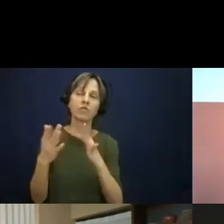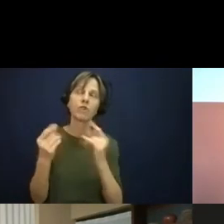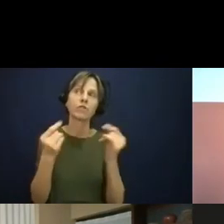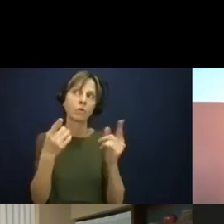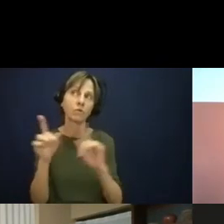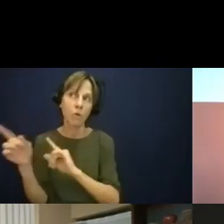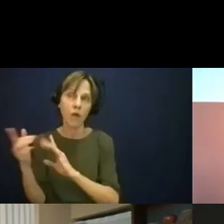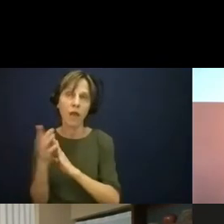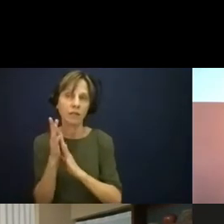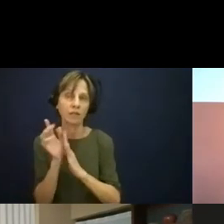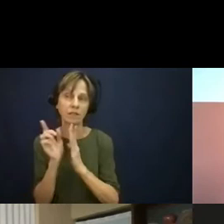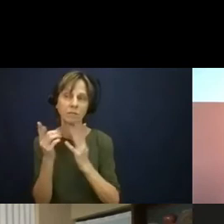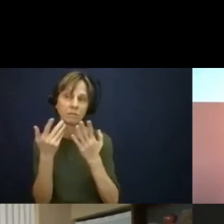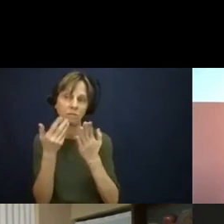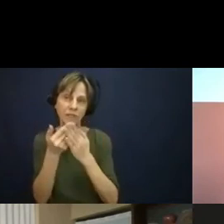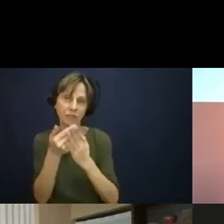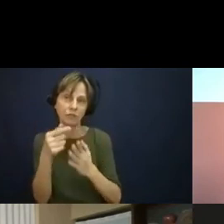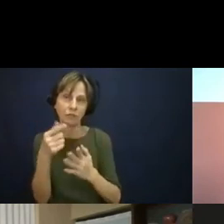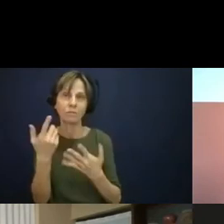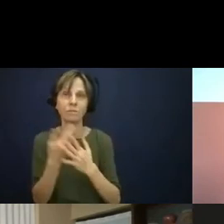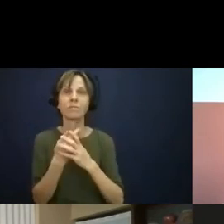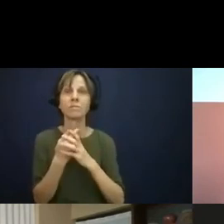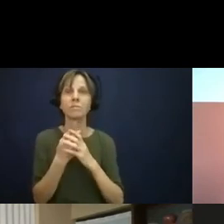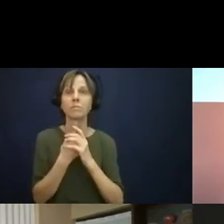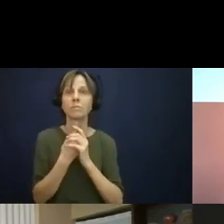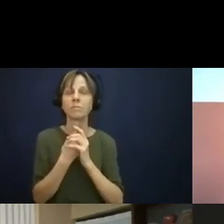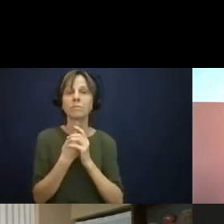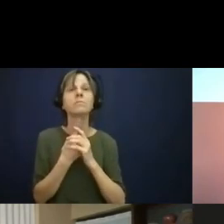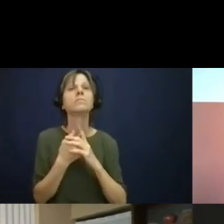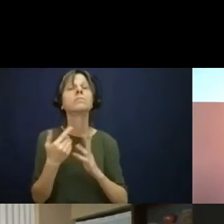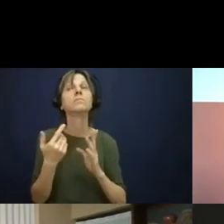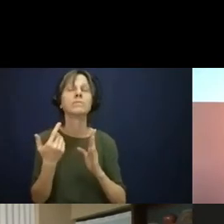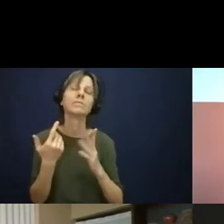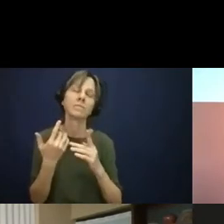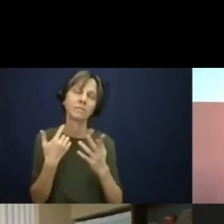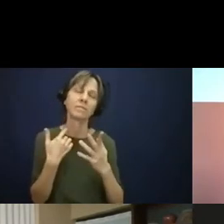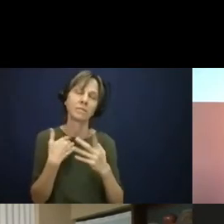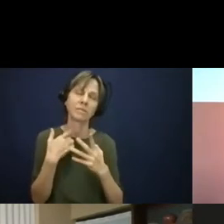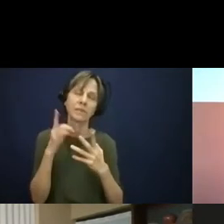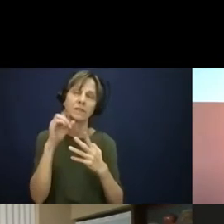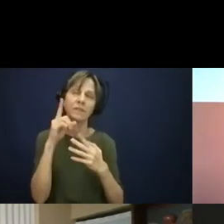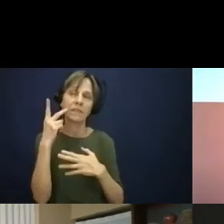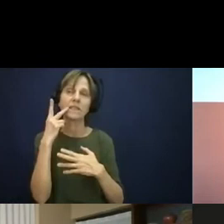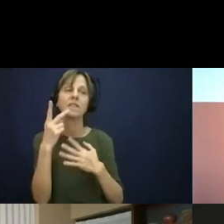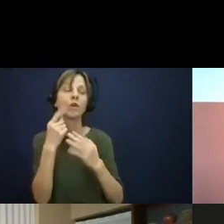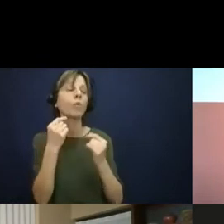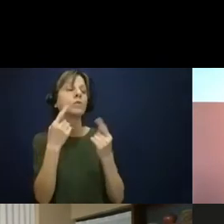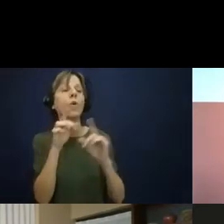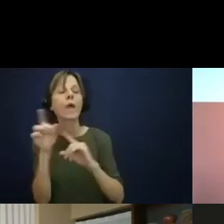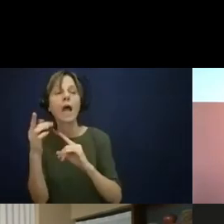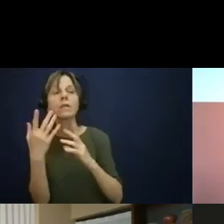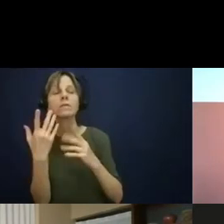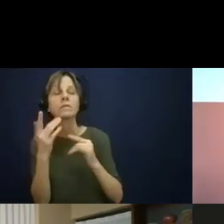Long story short, I found out what was going on around the corner. and I got involved.